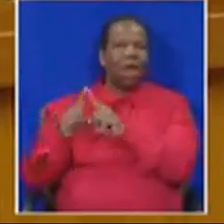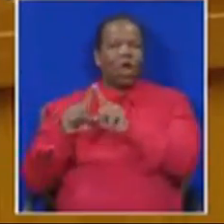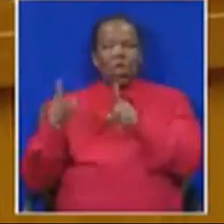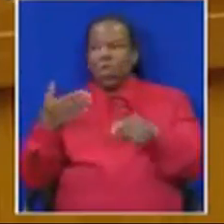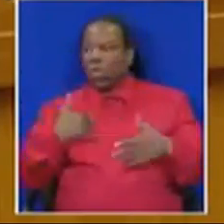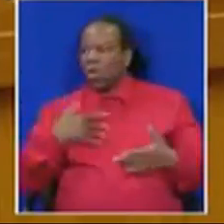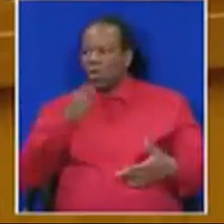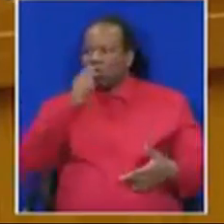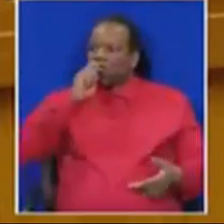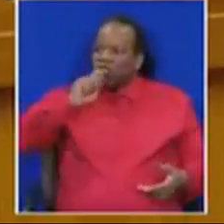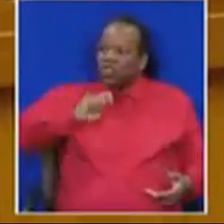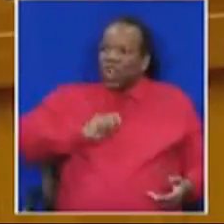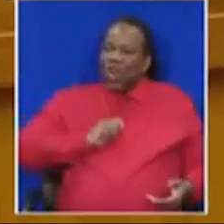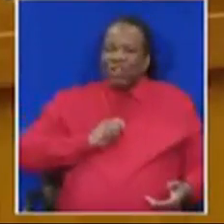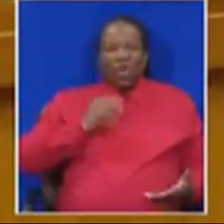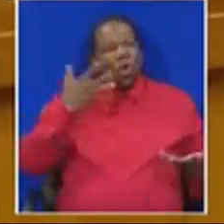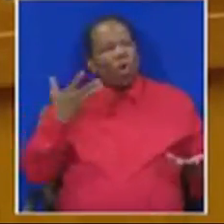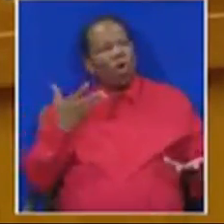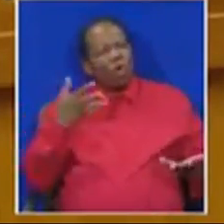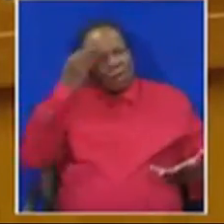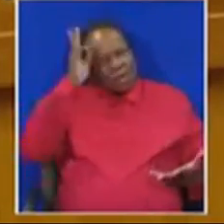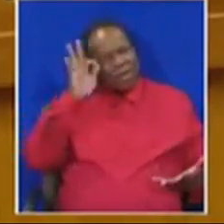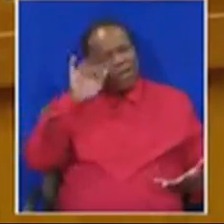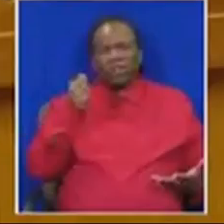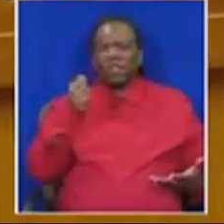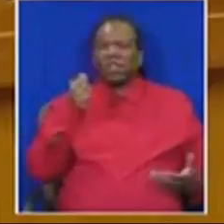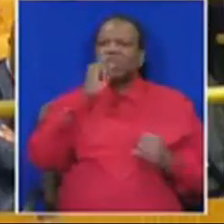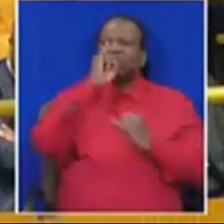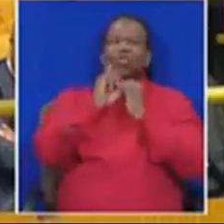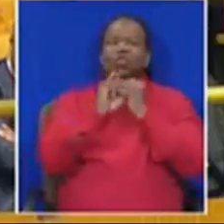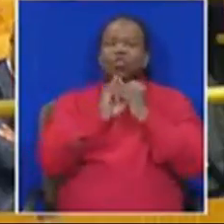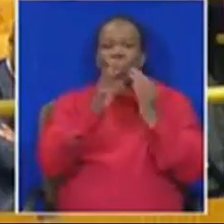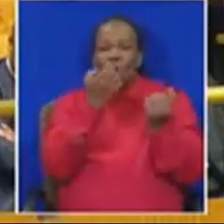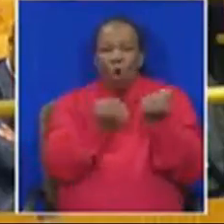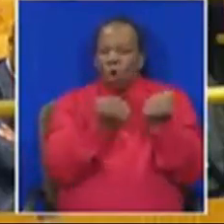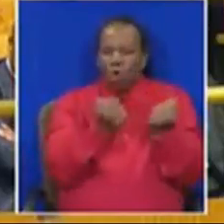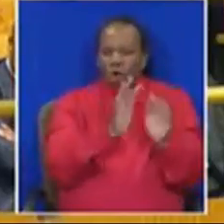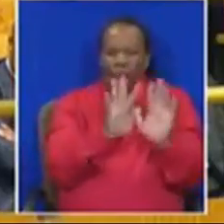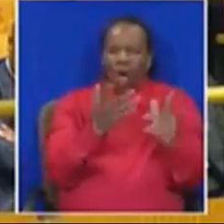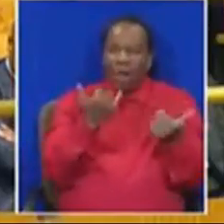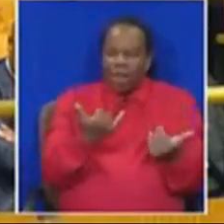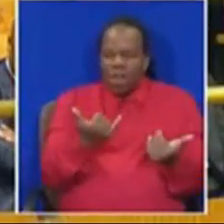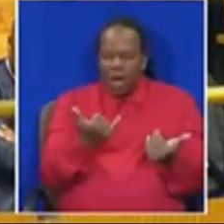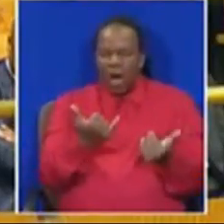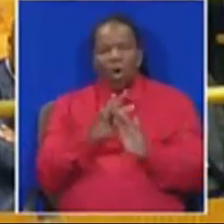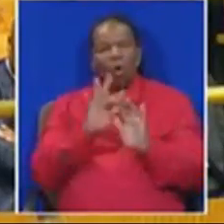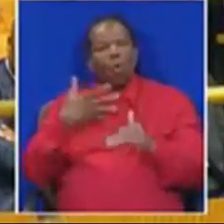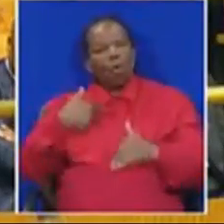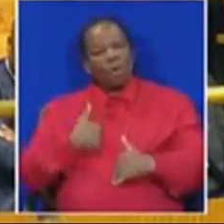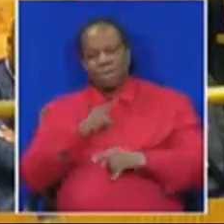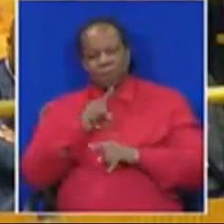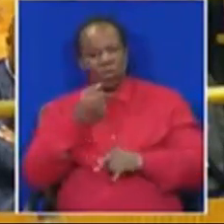trust in public institutions and weakened confidence in our country's public